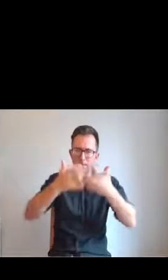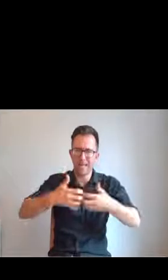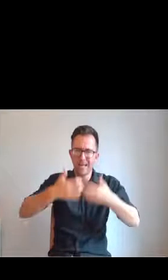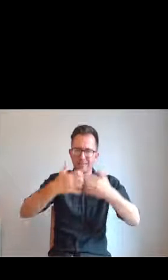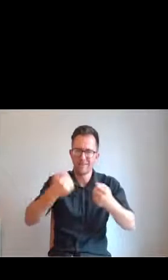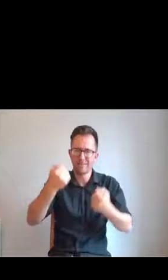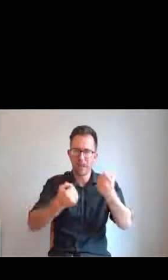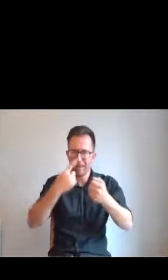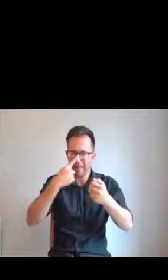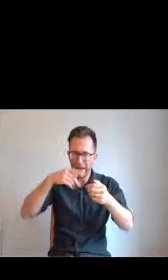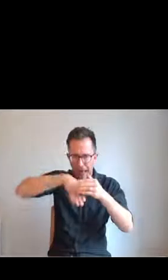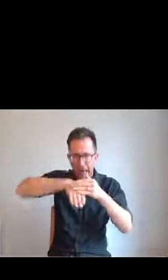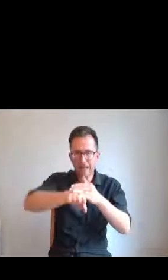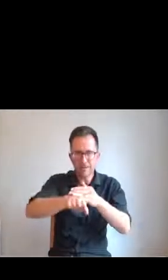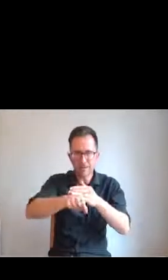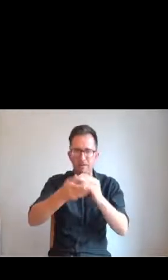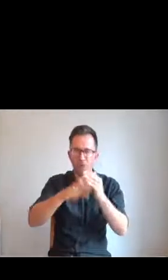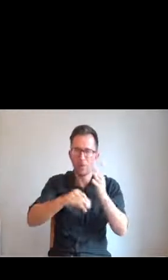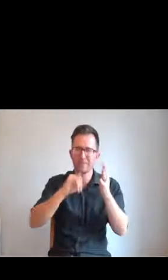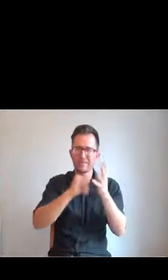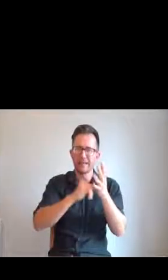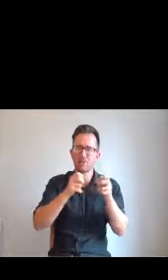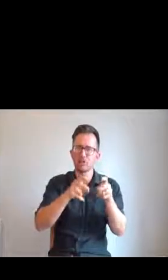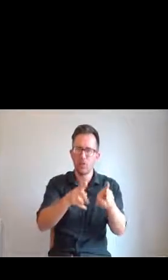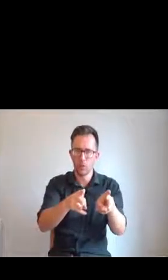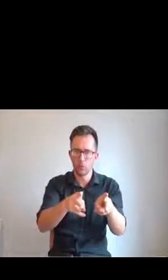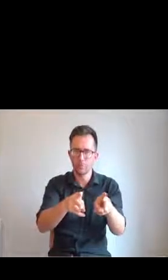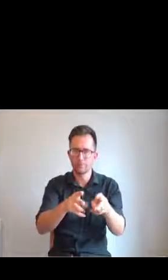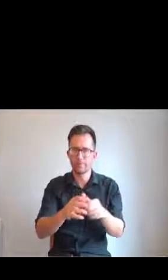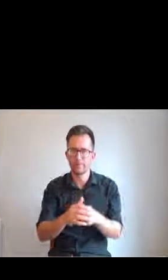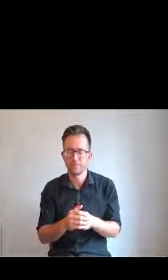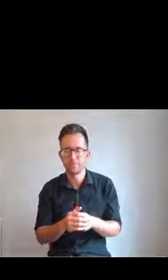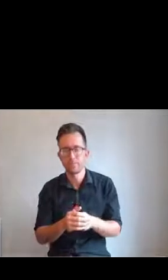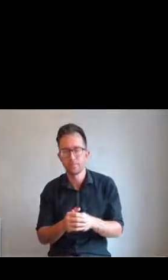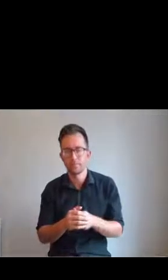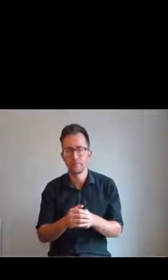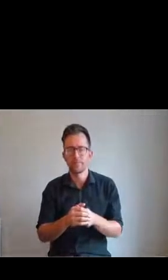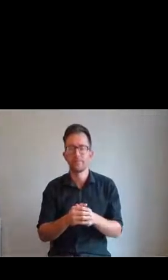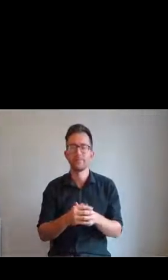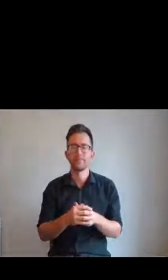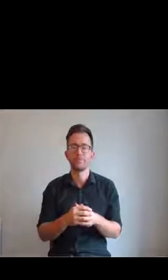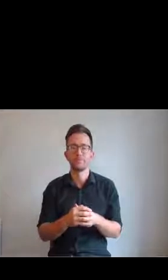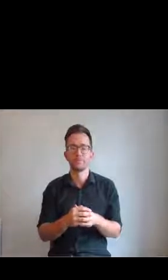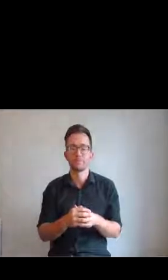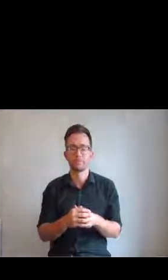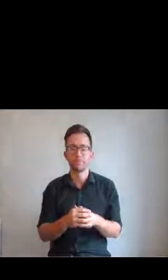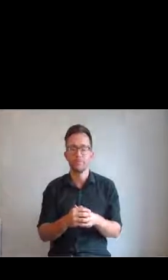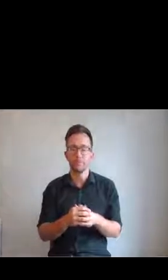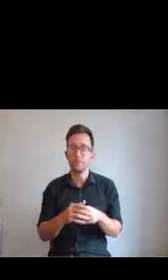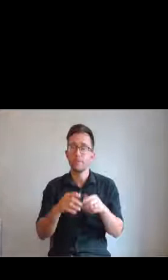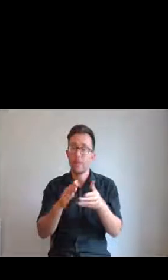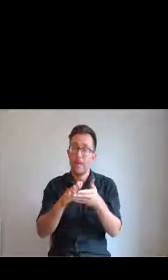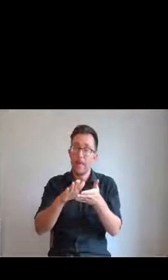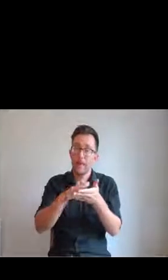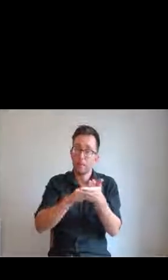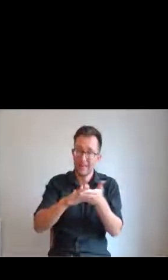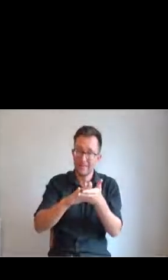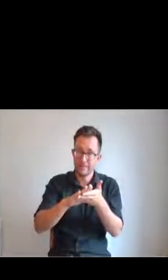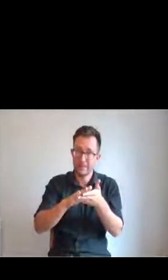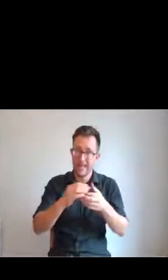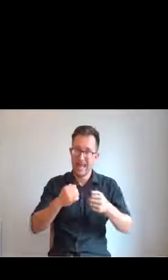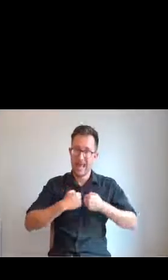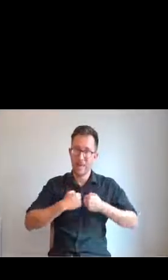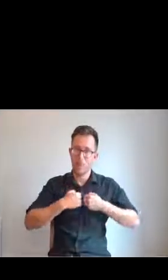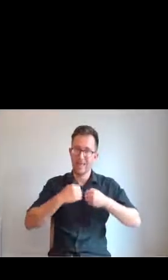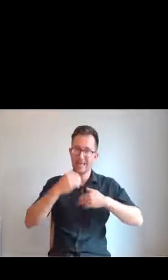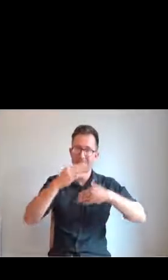boundary shown at supplementary consultation would also be required for these works. This means that the development boundary has been extended